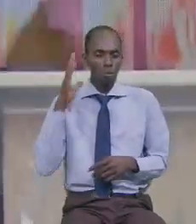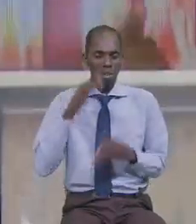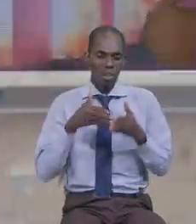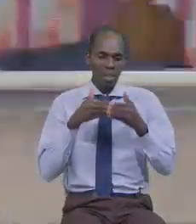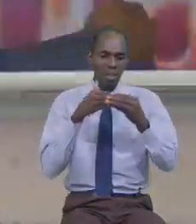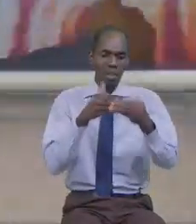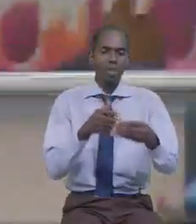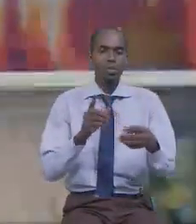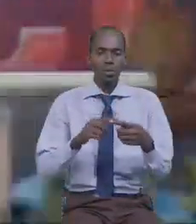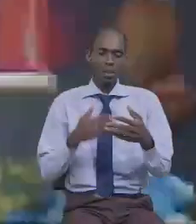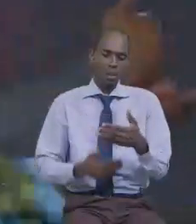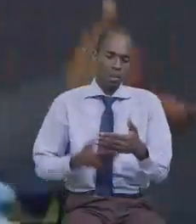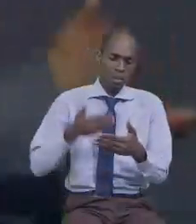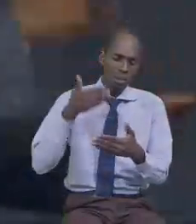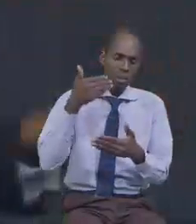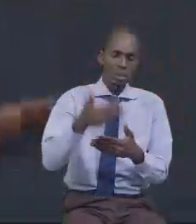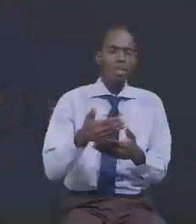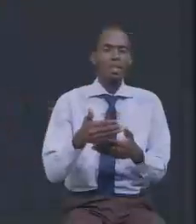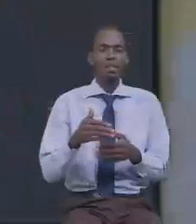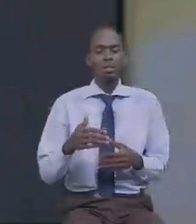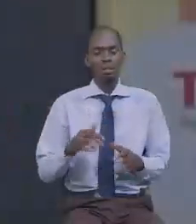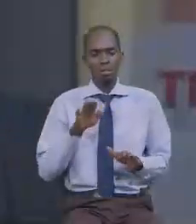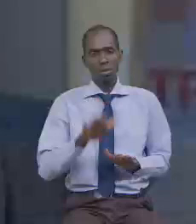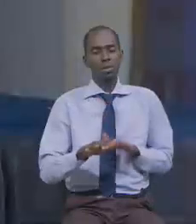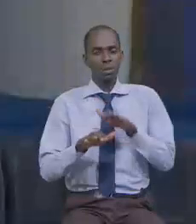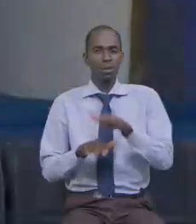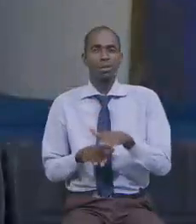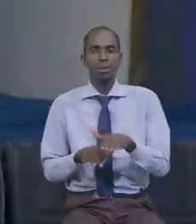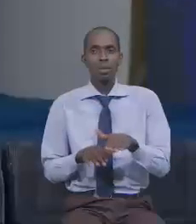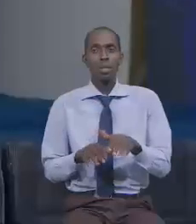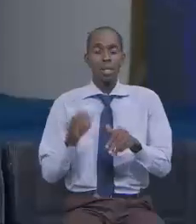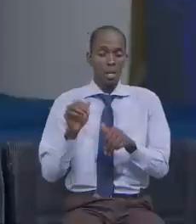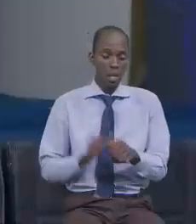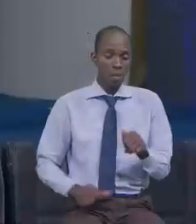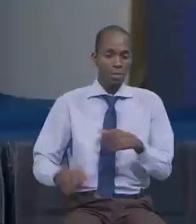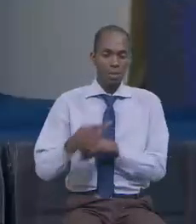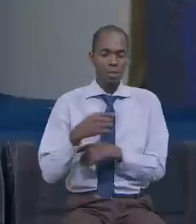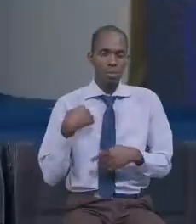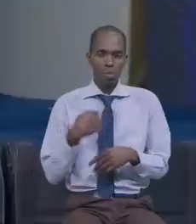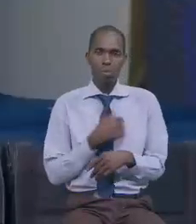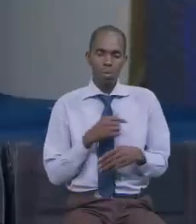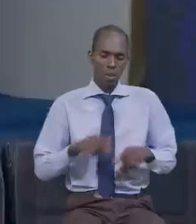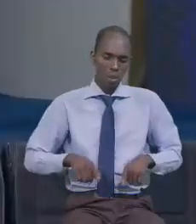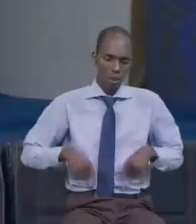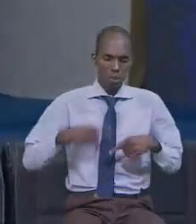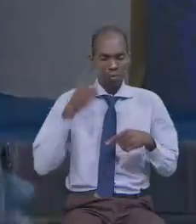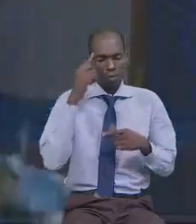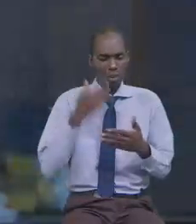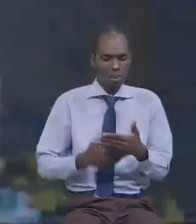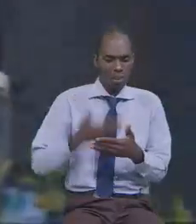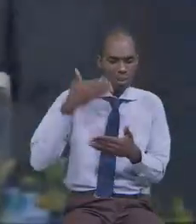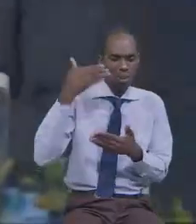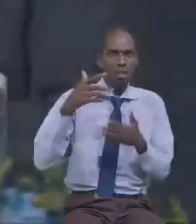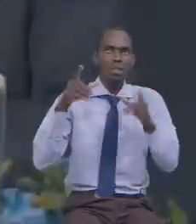Every week will lead to the next stage forward. Every month will lead to the